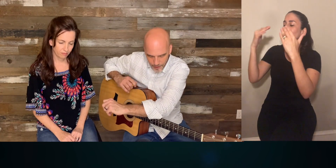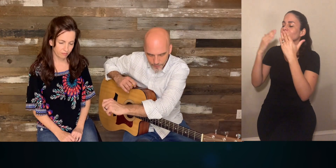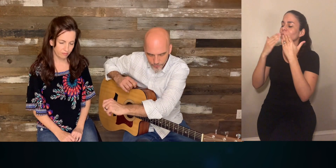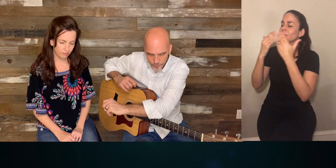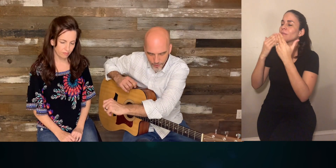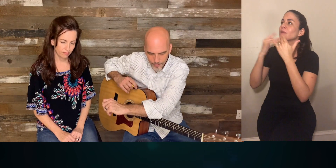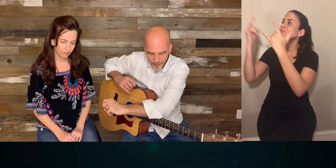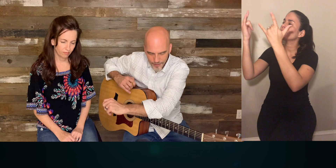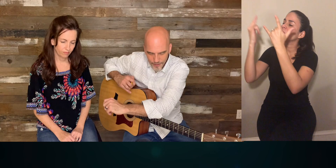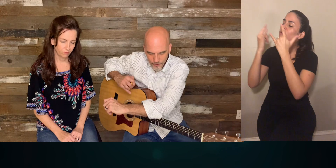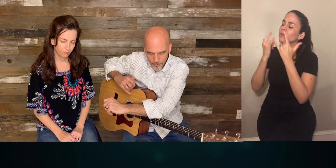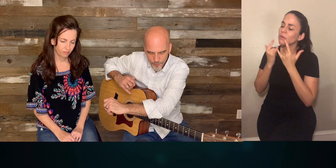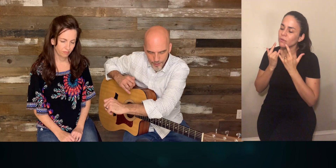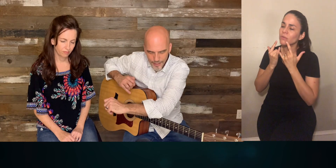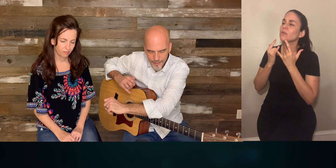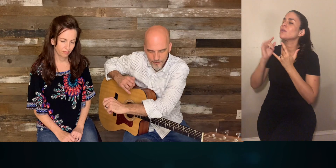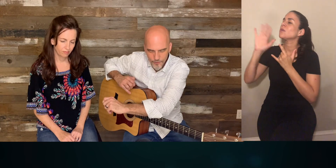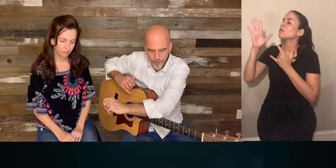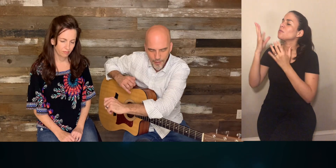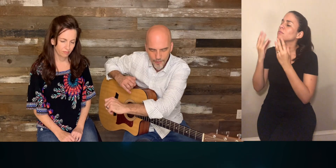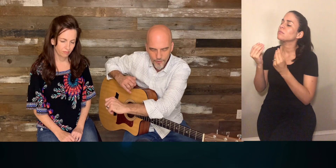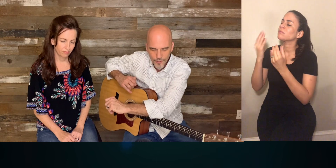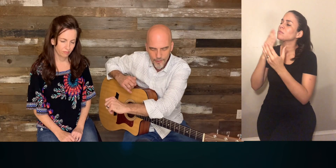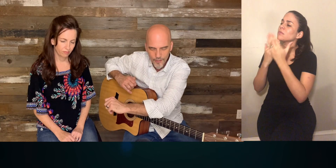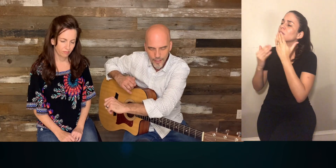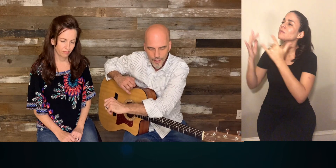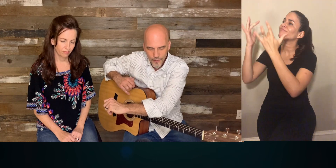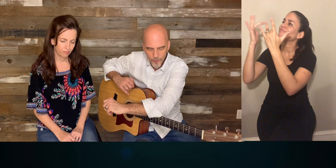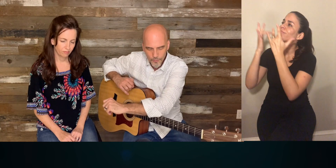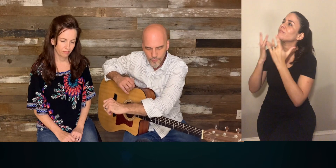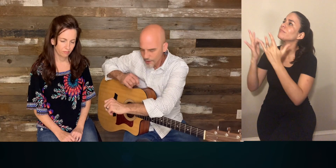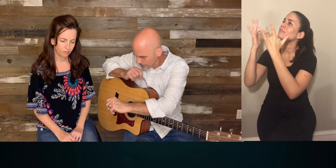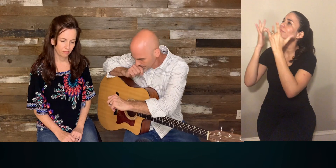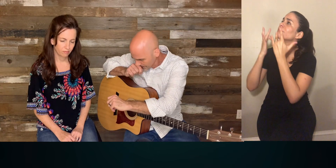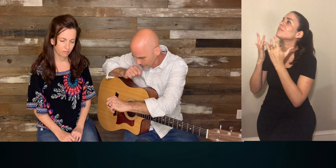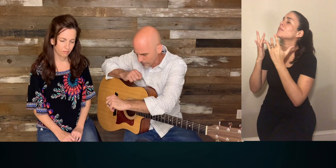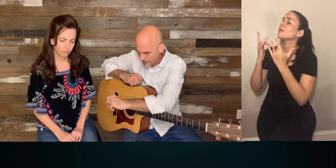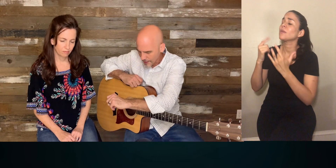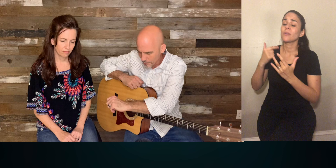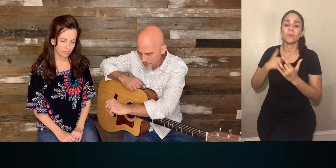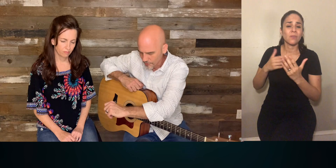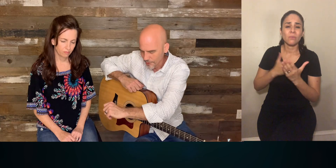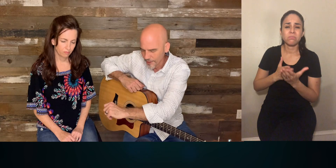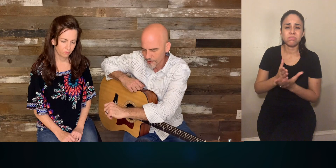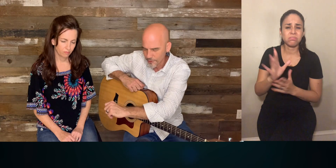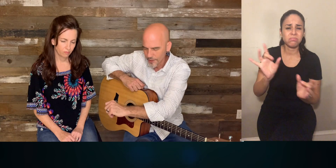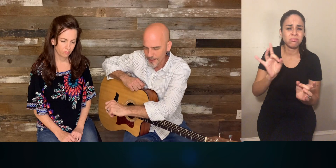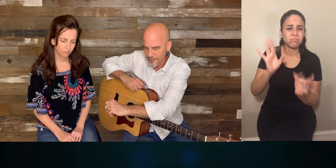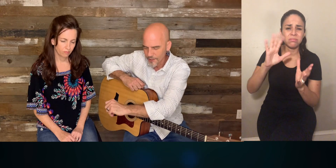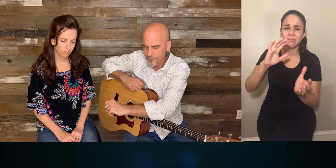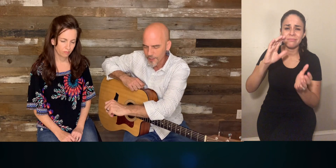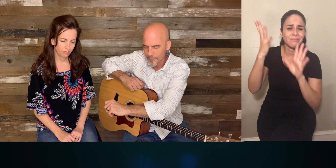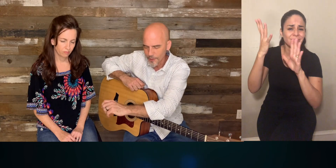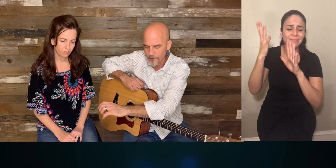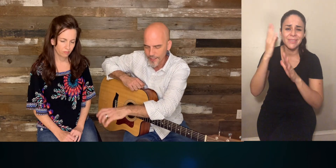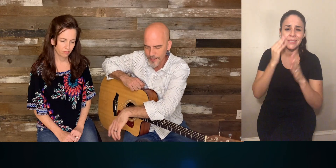the love that you show us, God. Thank you so much for your kindness and your compassion on us. Lord, we're still going through this difficult time, and we just pray that you